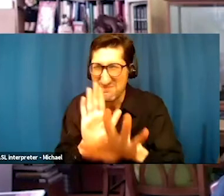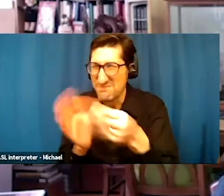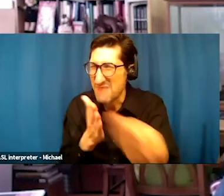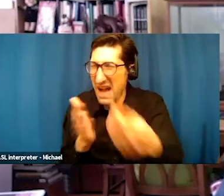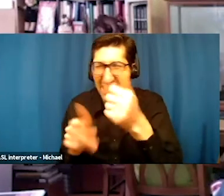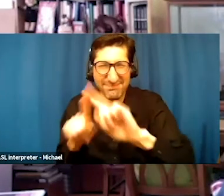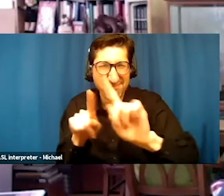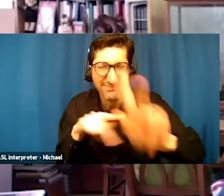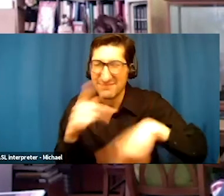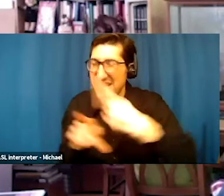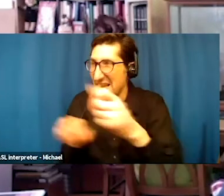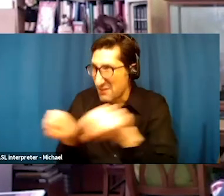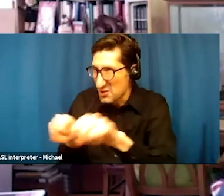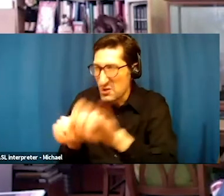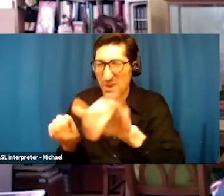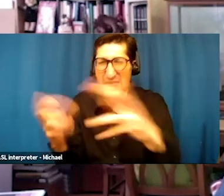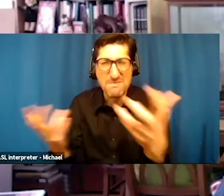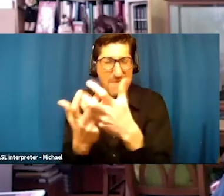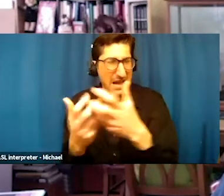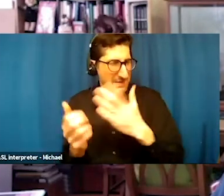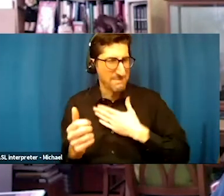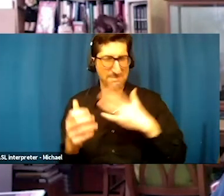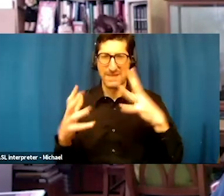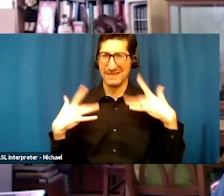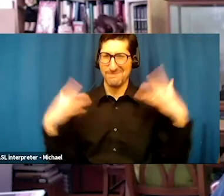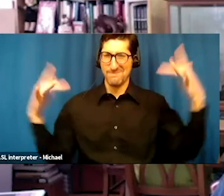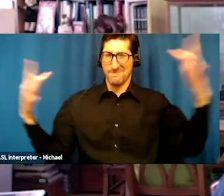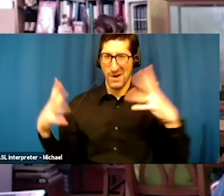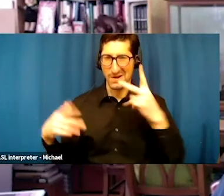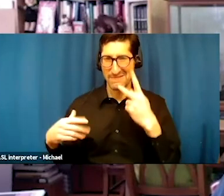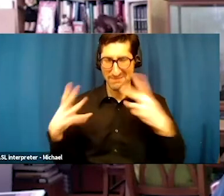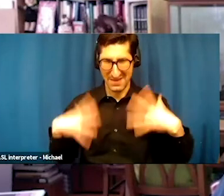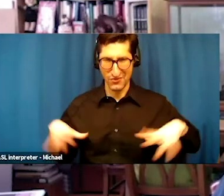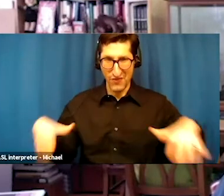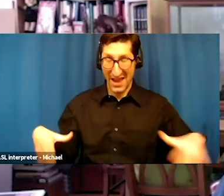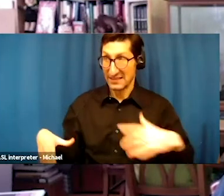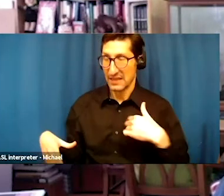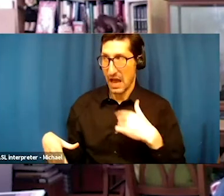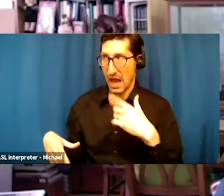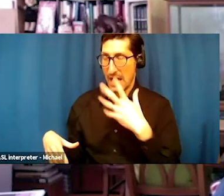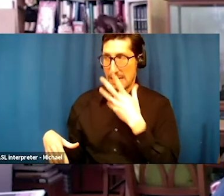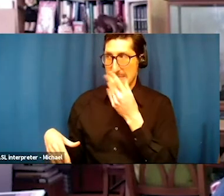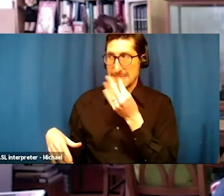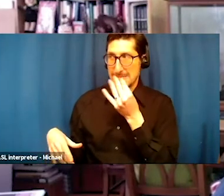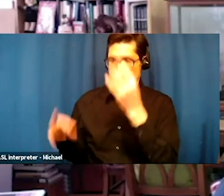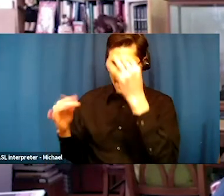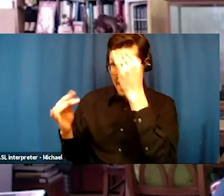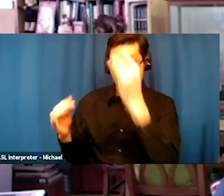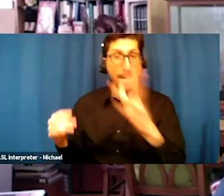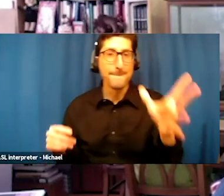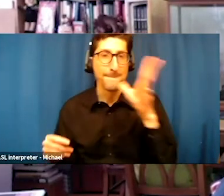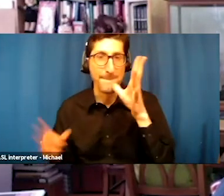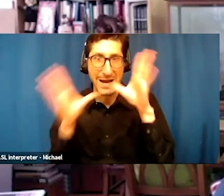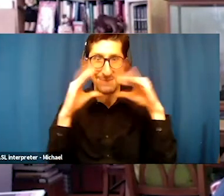they look with my sparkly pink dress? I blinked. Mom was glowing like a convert to a new